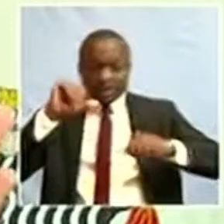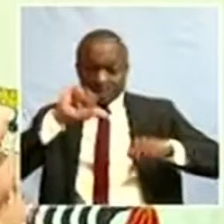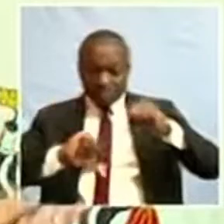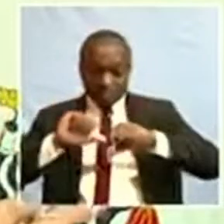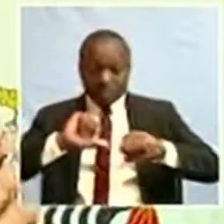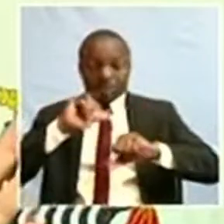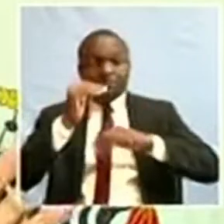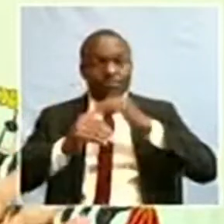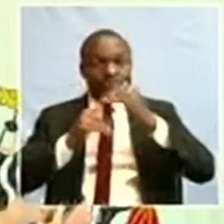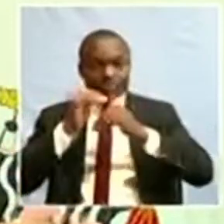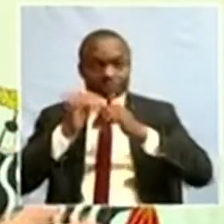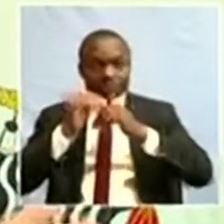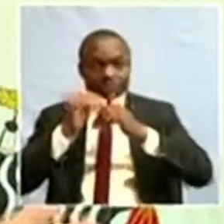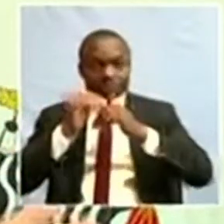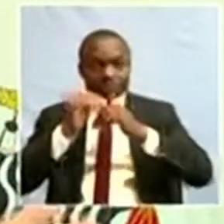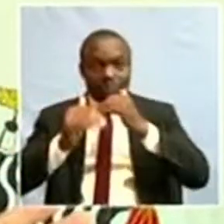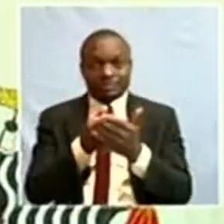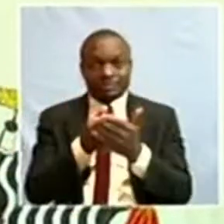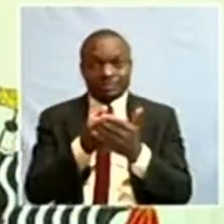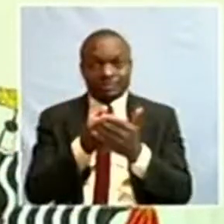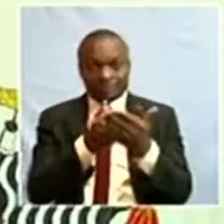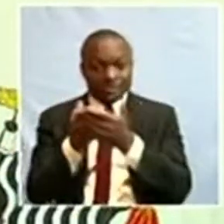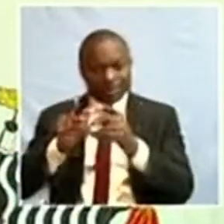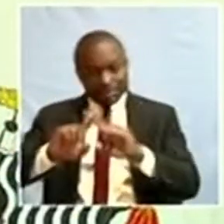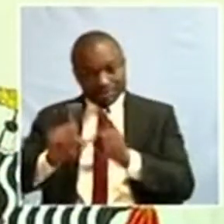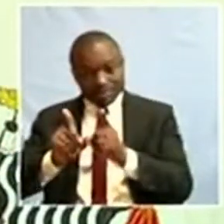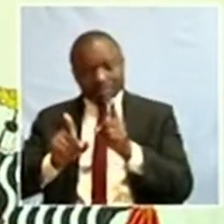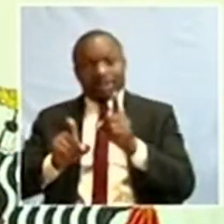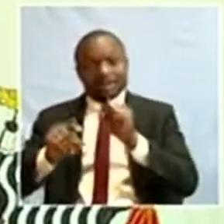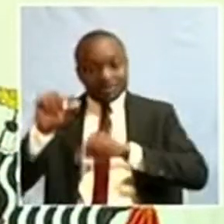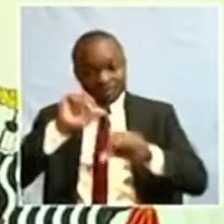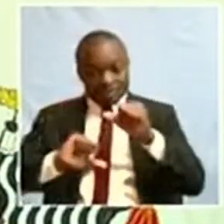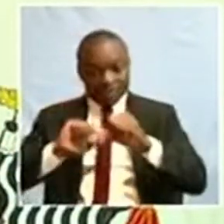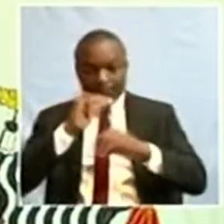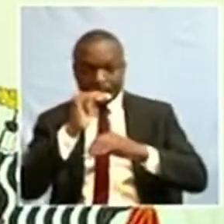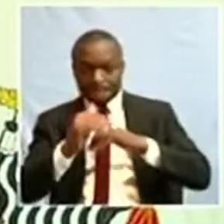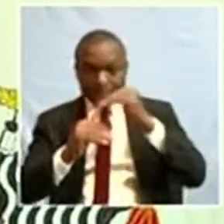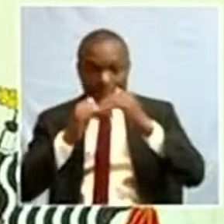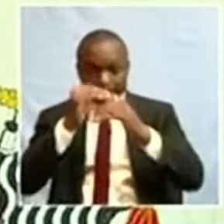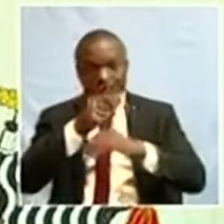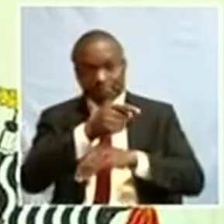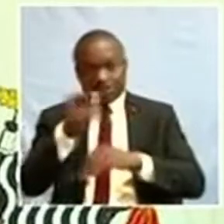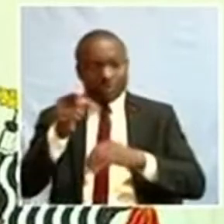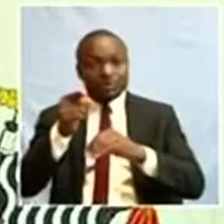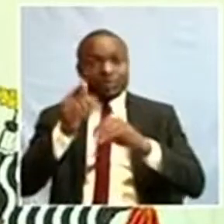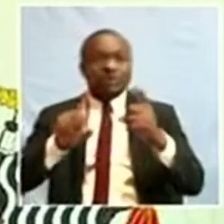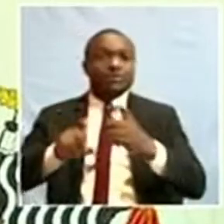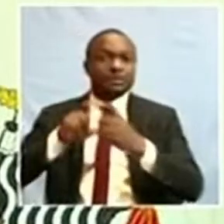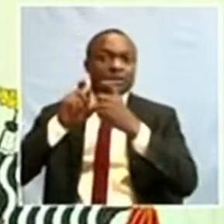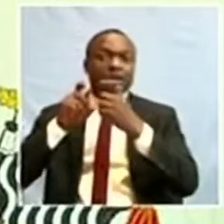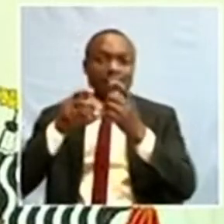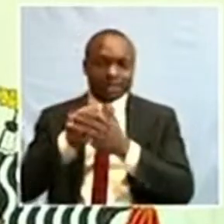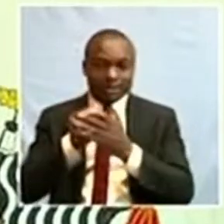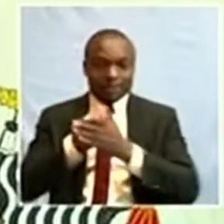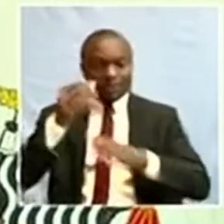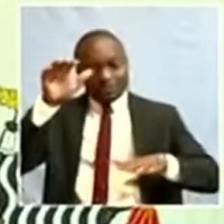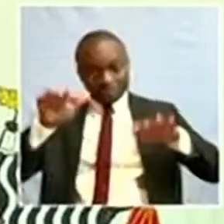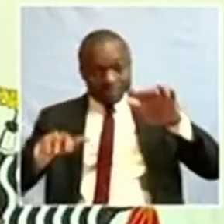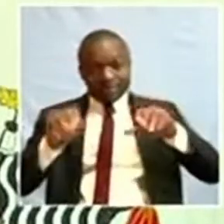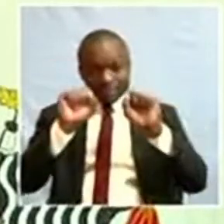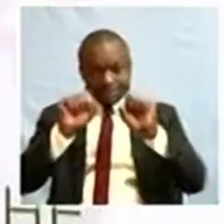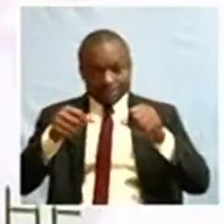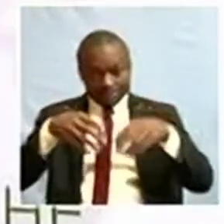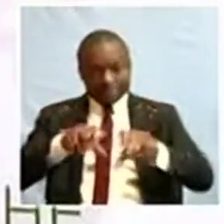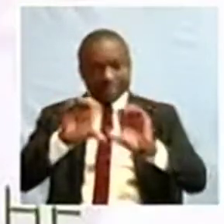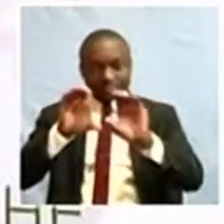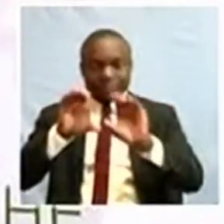financial statement of pervasive risk and different audit procedures for those that affect account balances or disclosures. All right. You may proceed